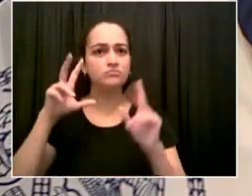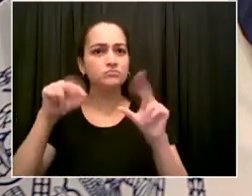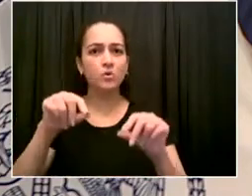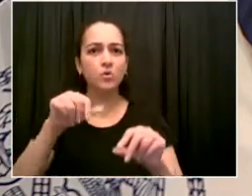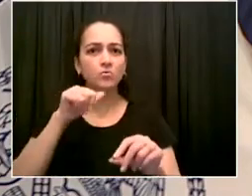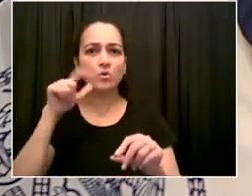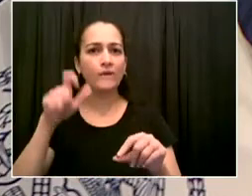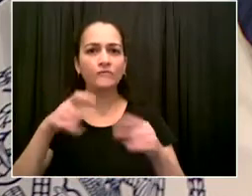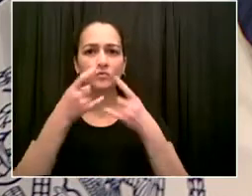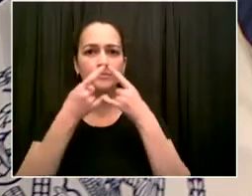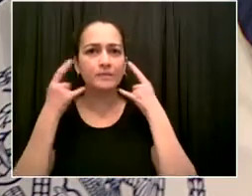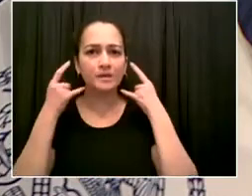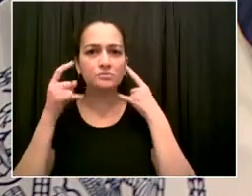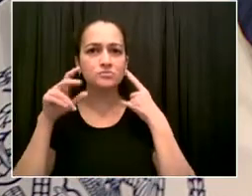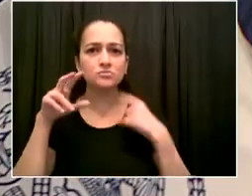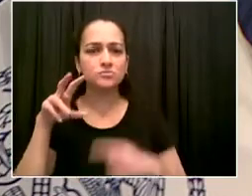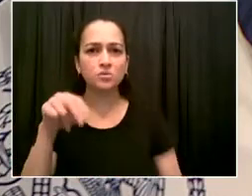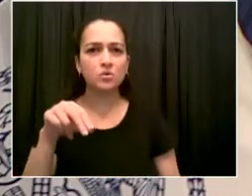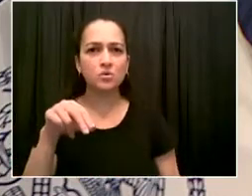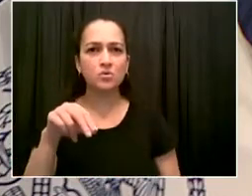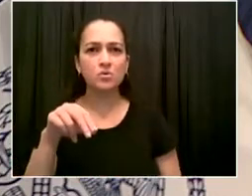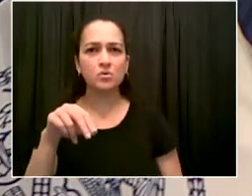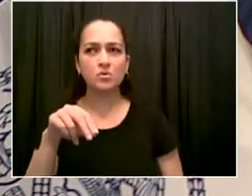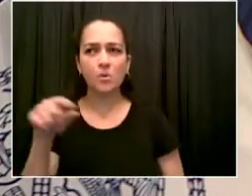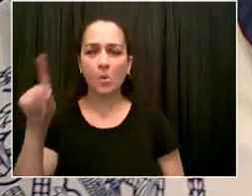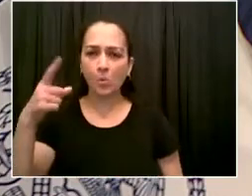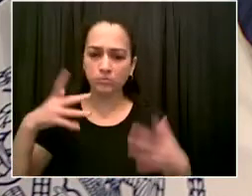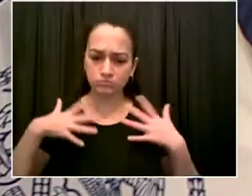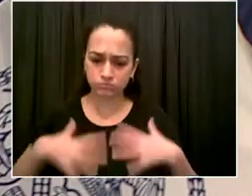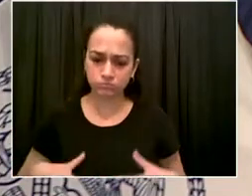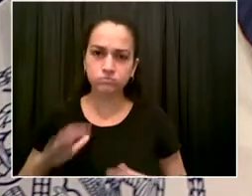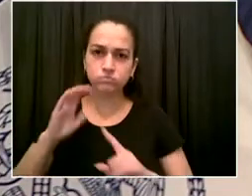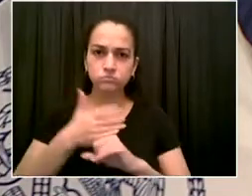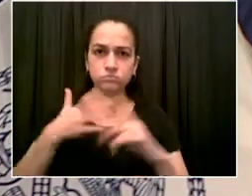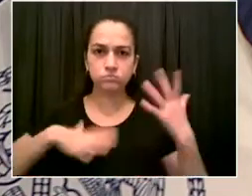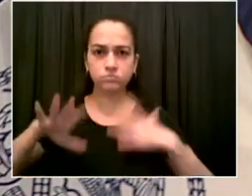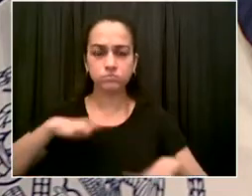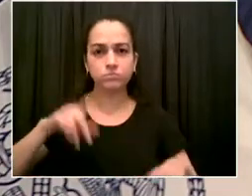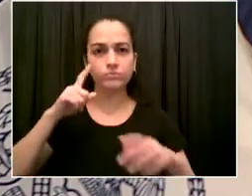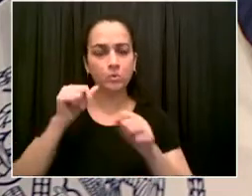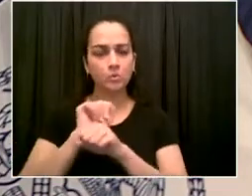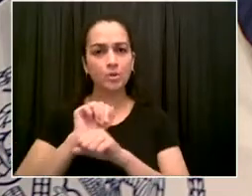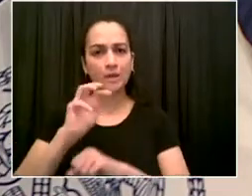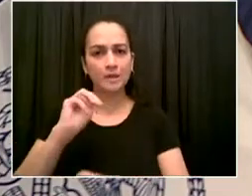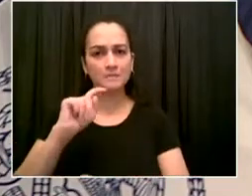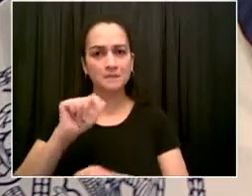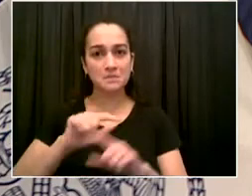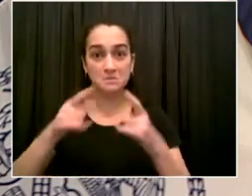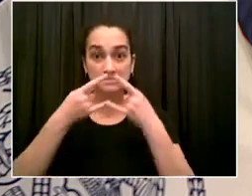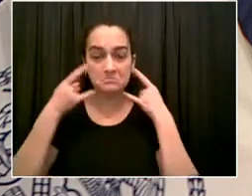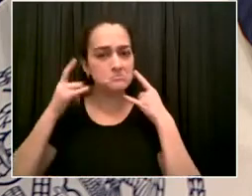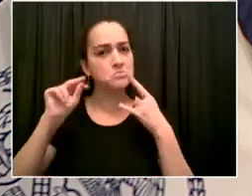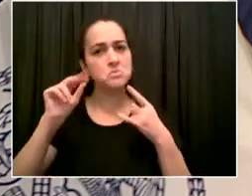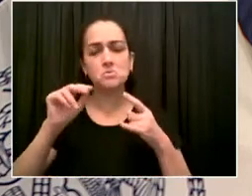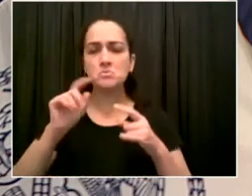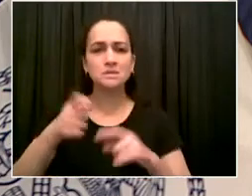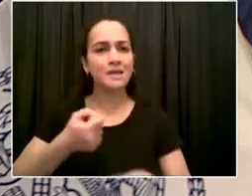clinical care staff. Nurses unions warned that the CDC guidance to reuse any N95 masks would lead to